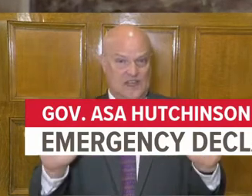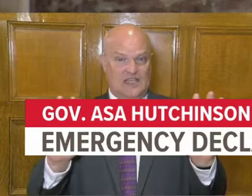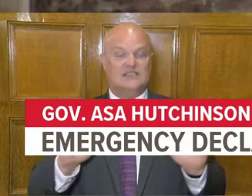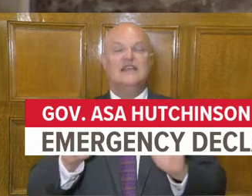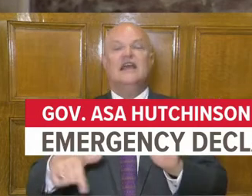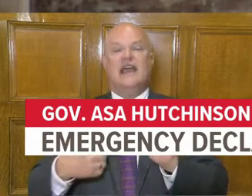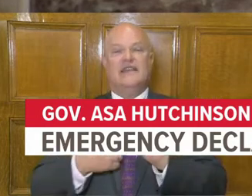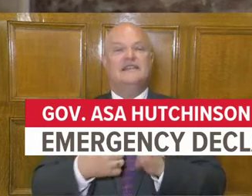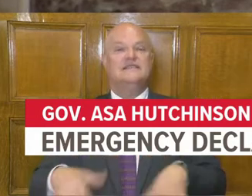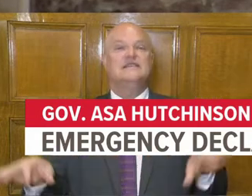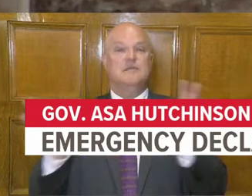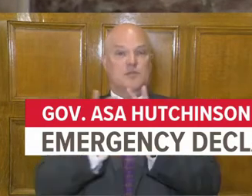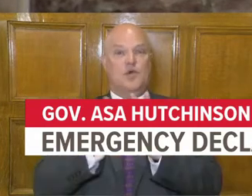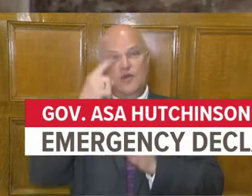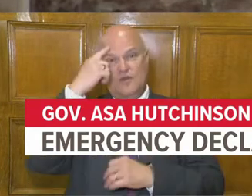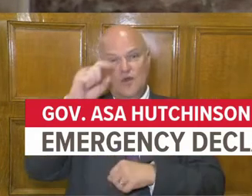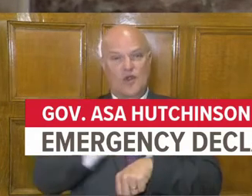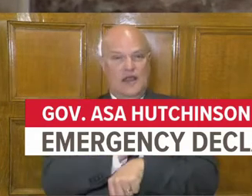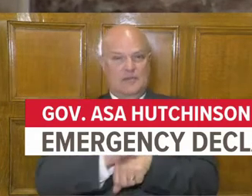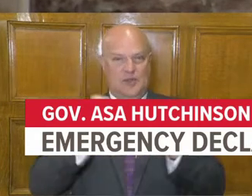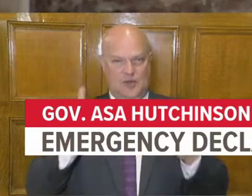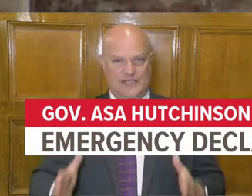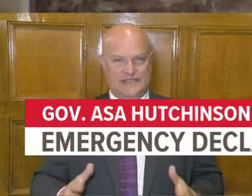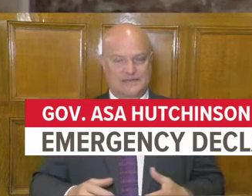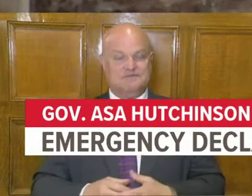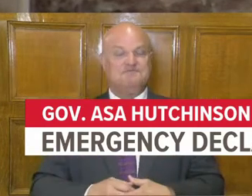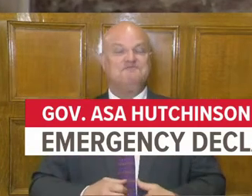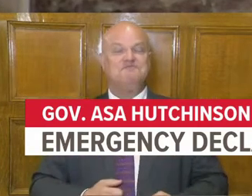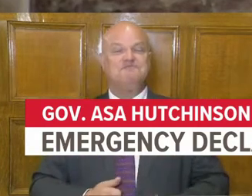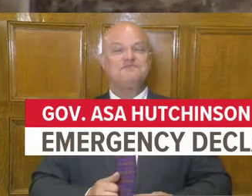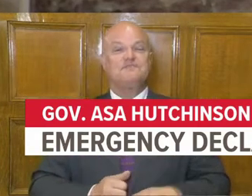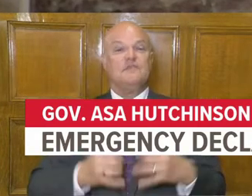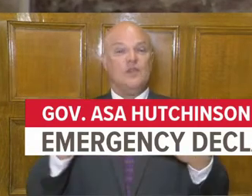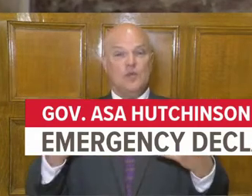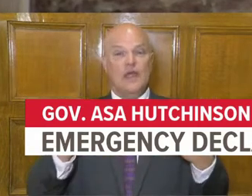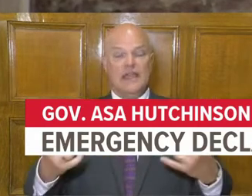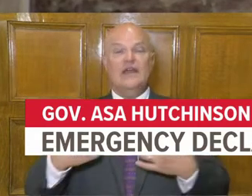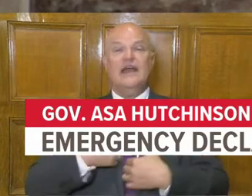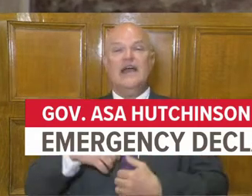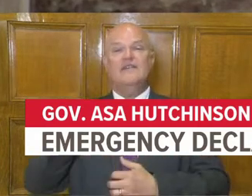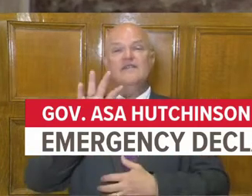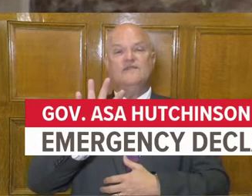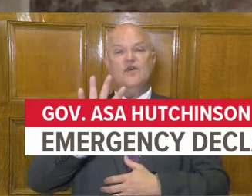This is an important step for our employees. Right now, we have